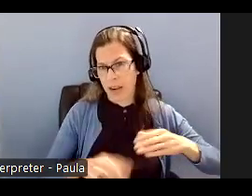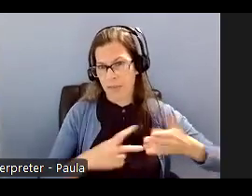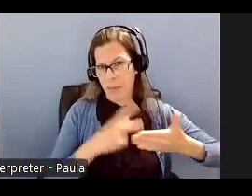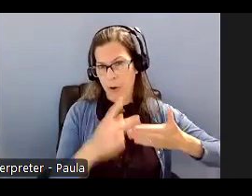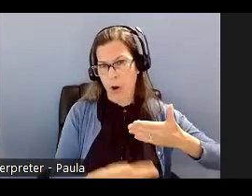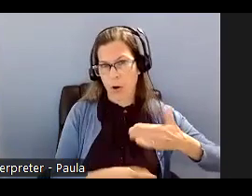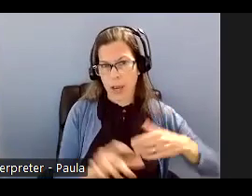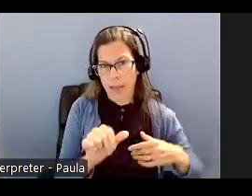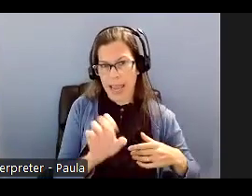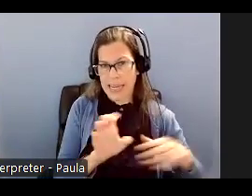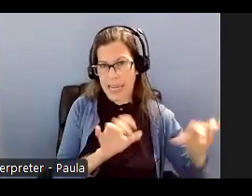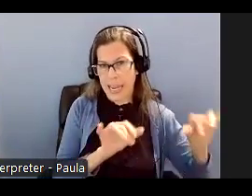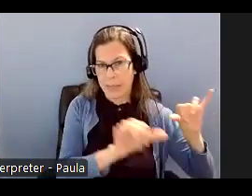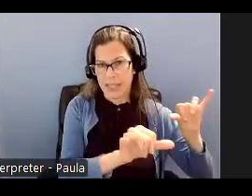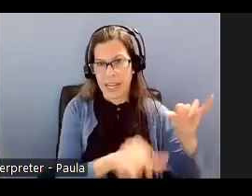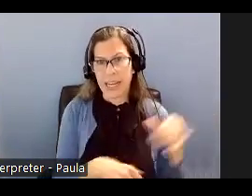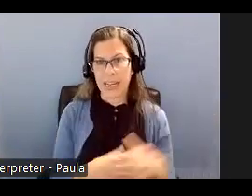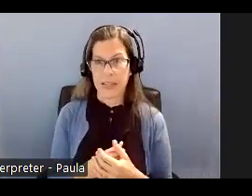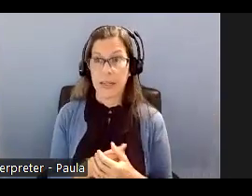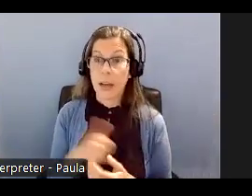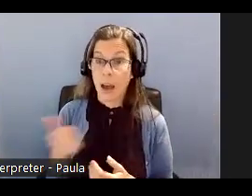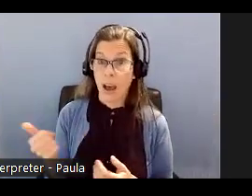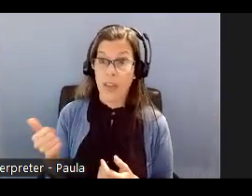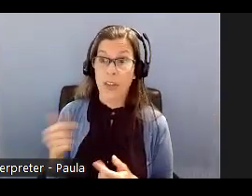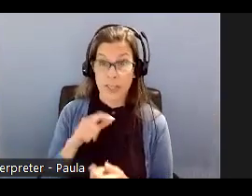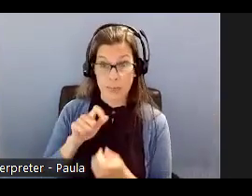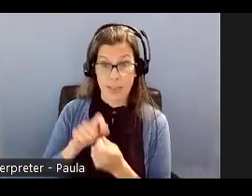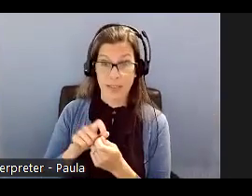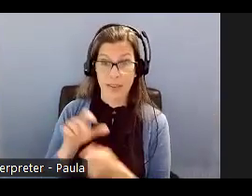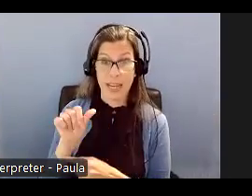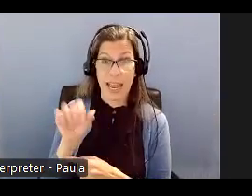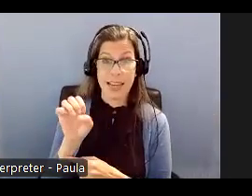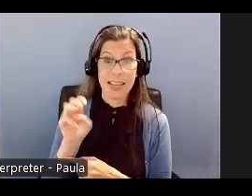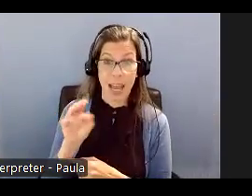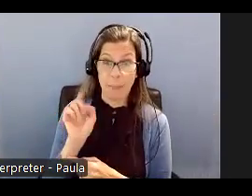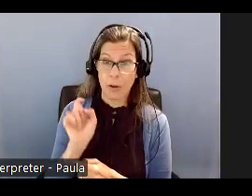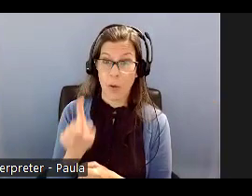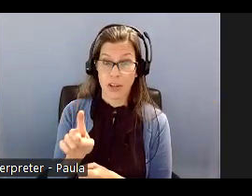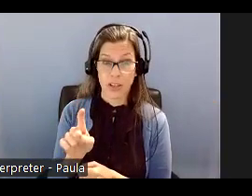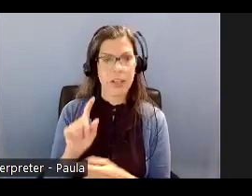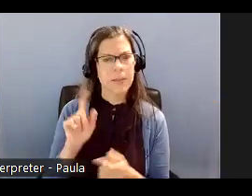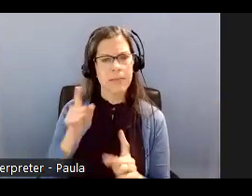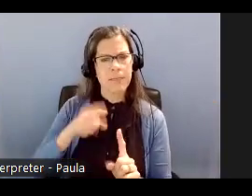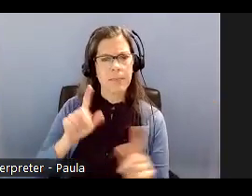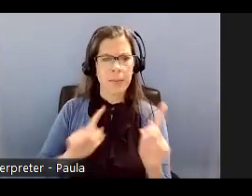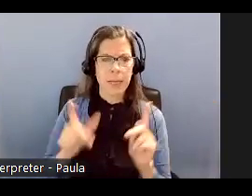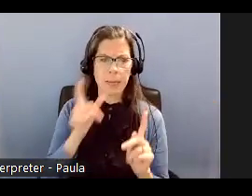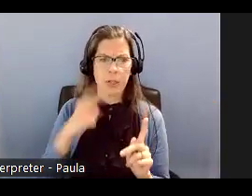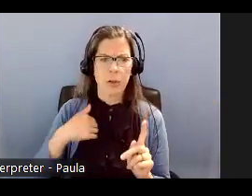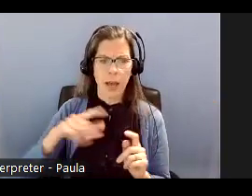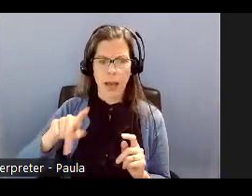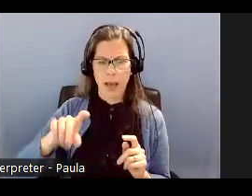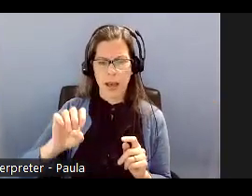that coverage program. And I have another real specific AEM question. What about people with pending